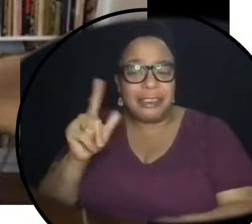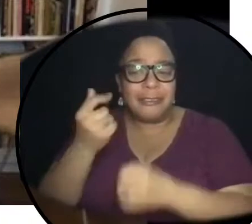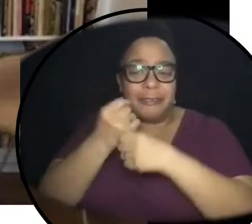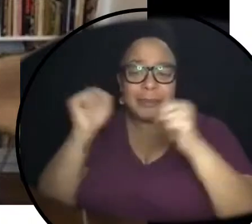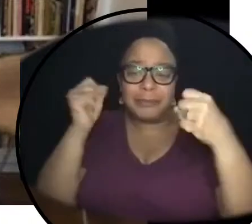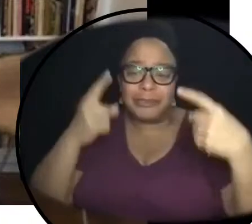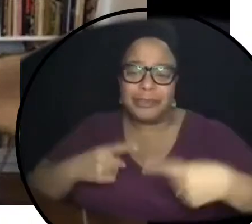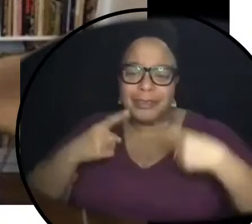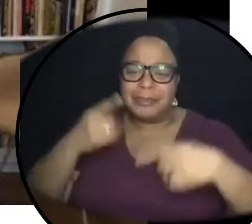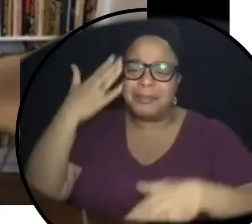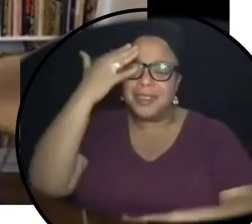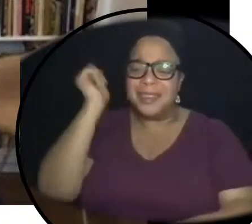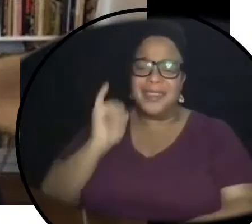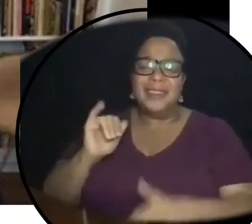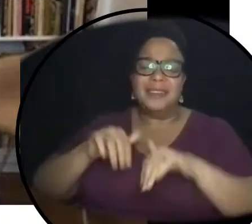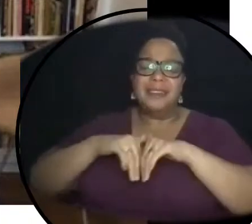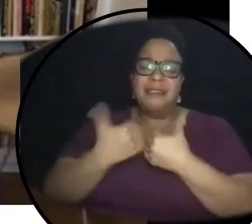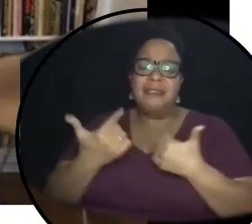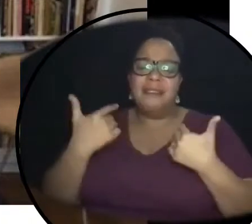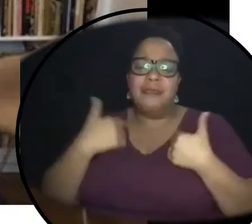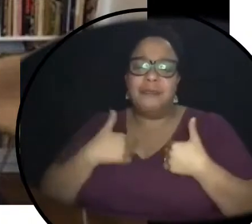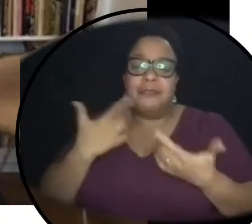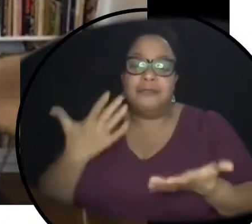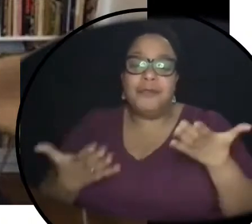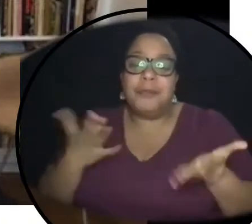the last 50 years or even